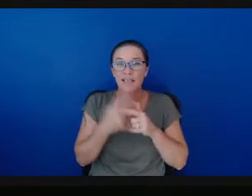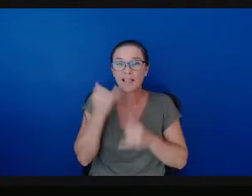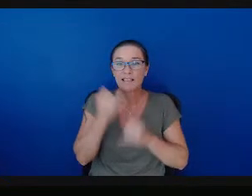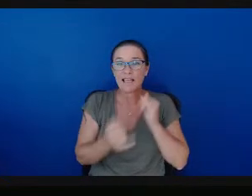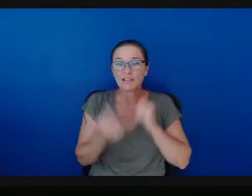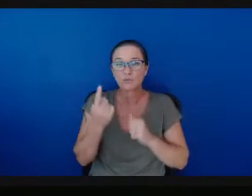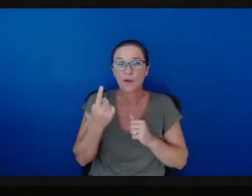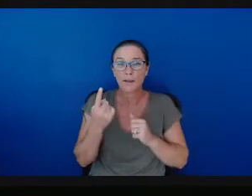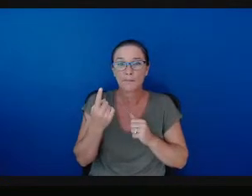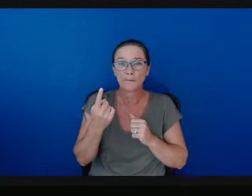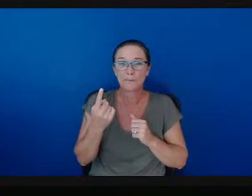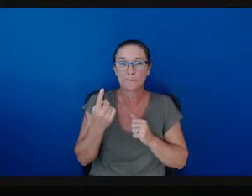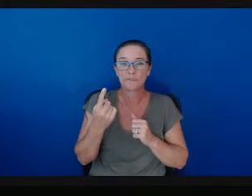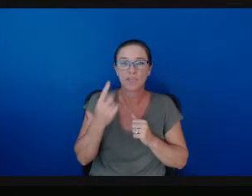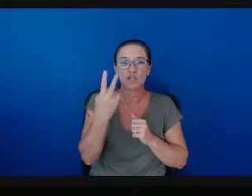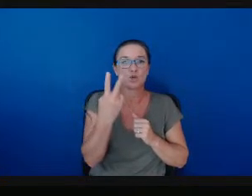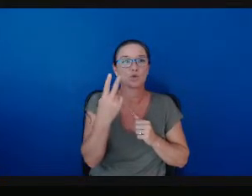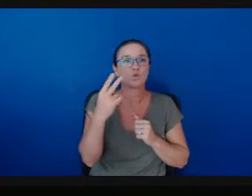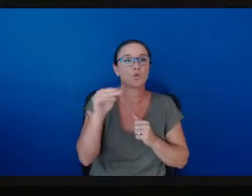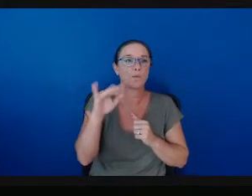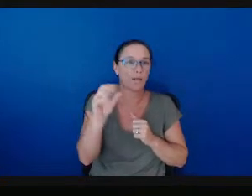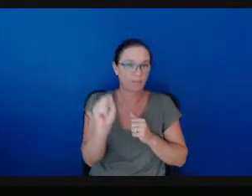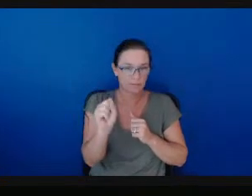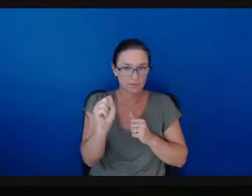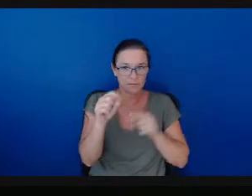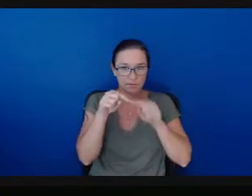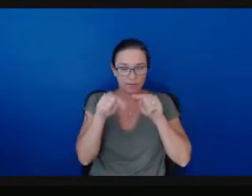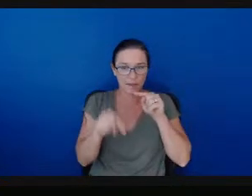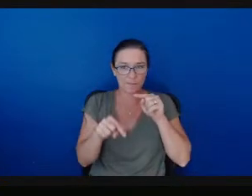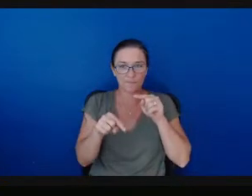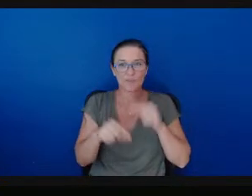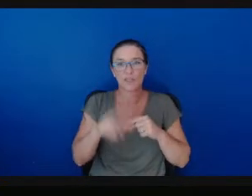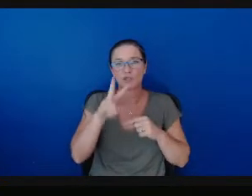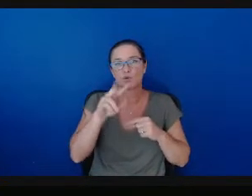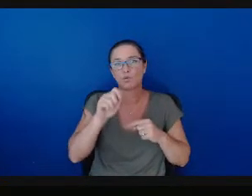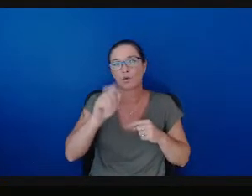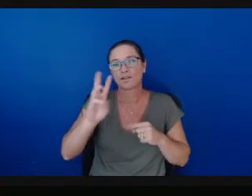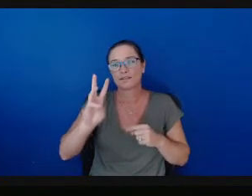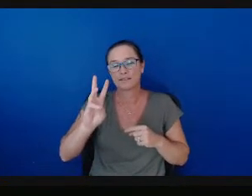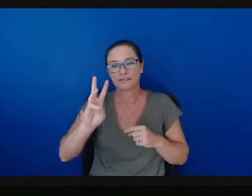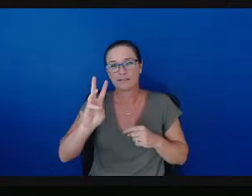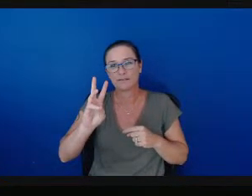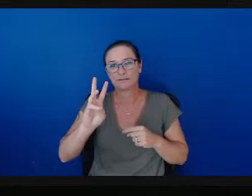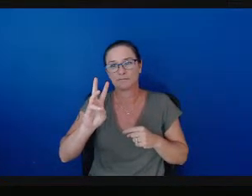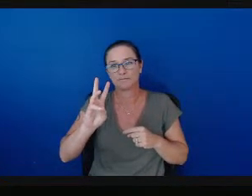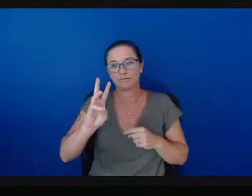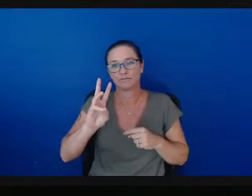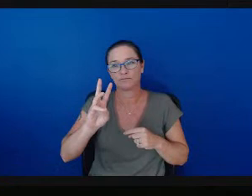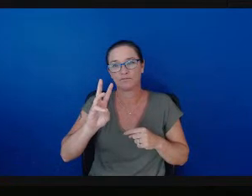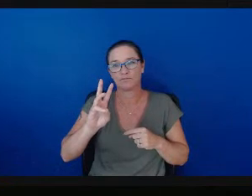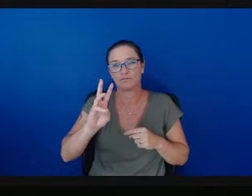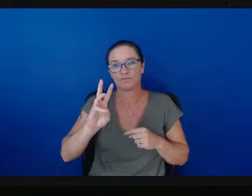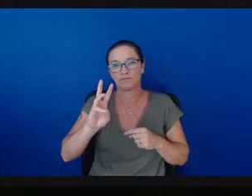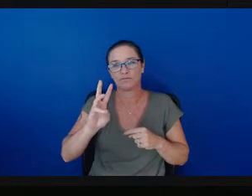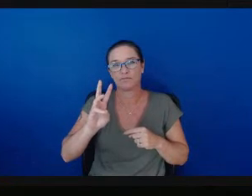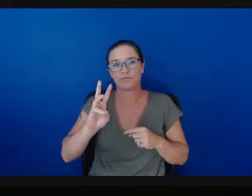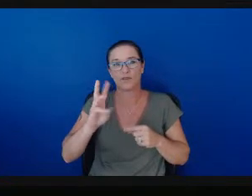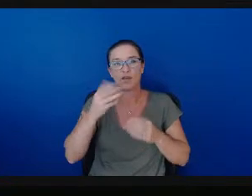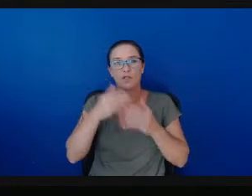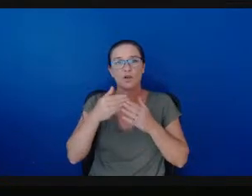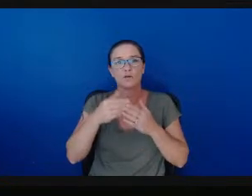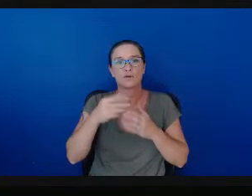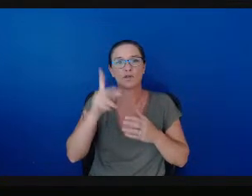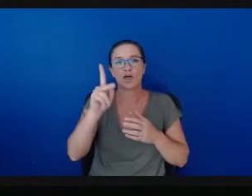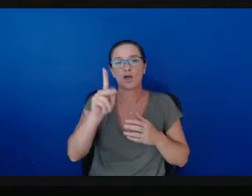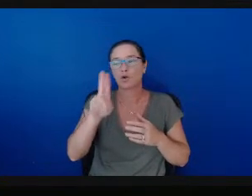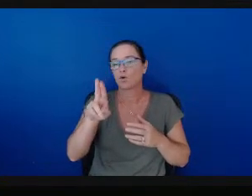here. That one's at 2 miles down and 2.6 down here on the edge of the Kō'ae fault zone, which is these